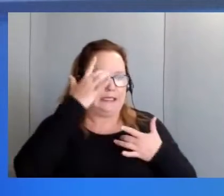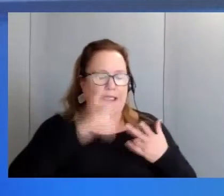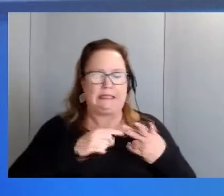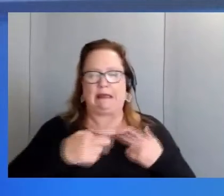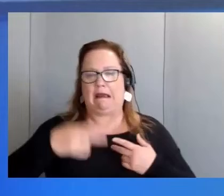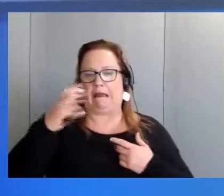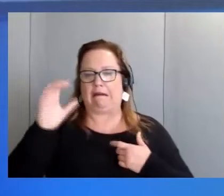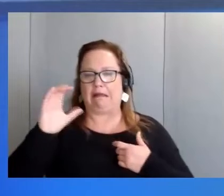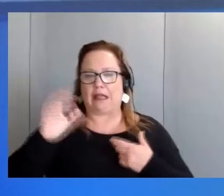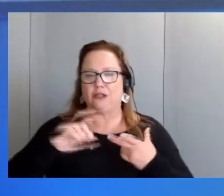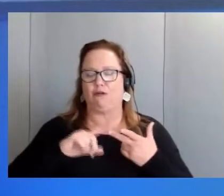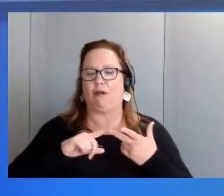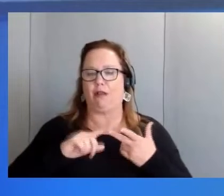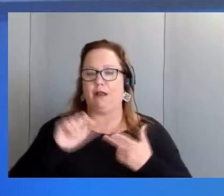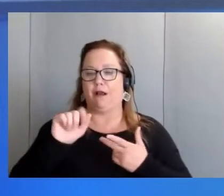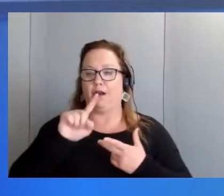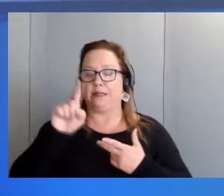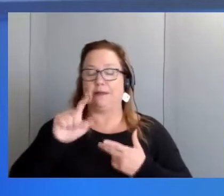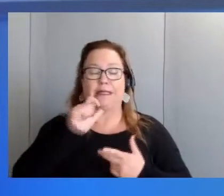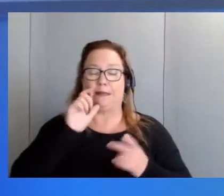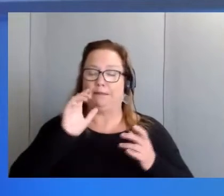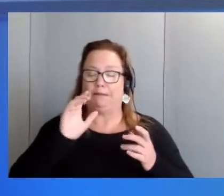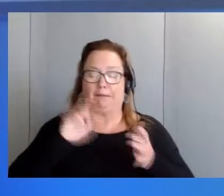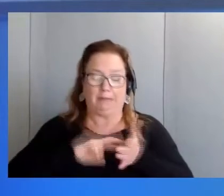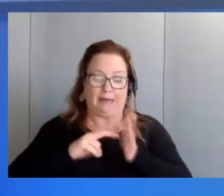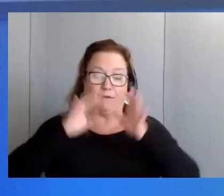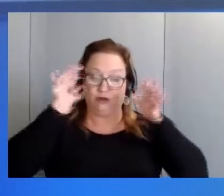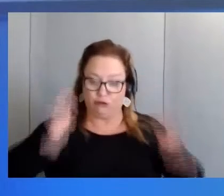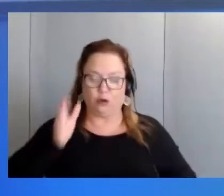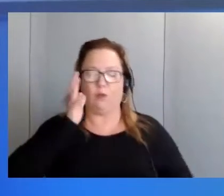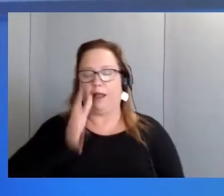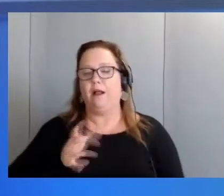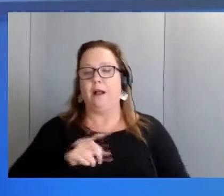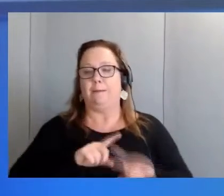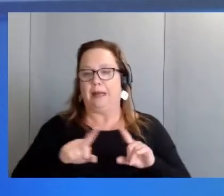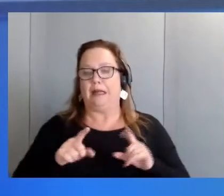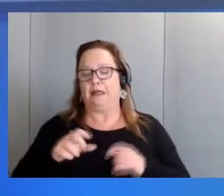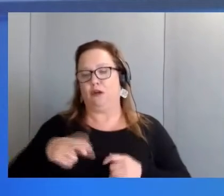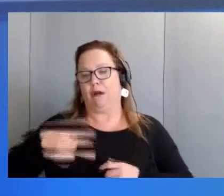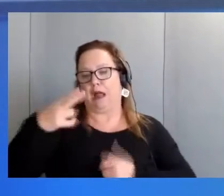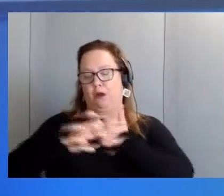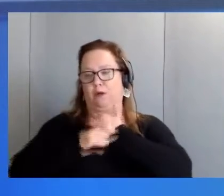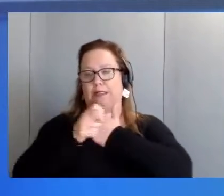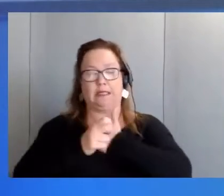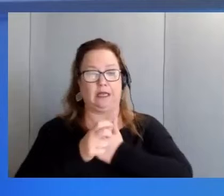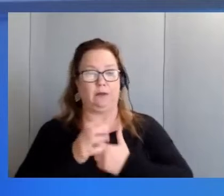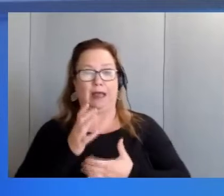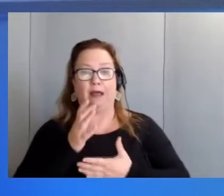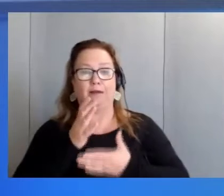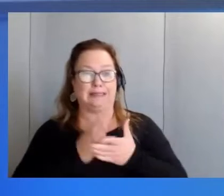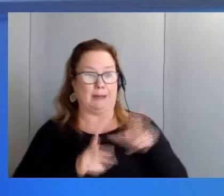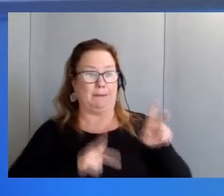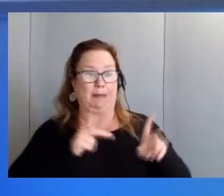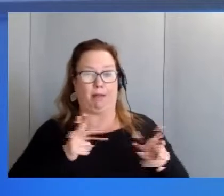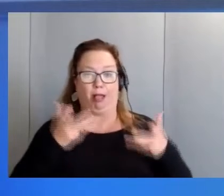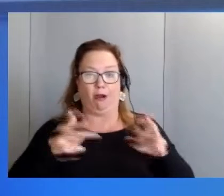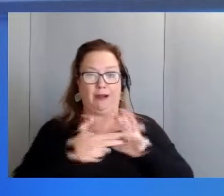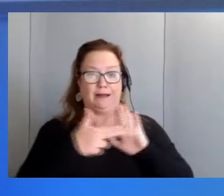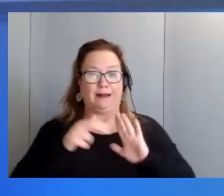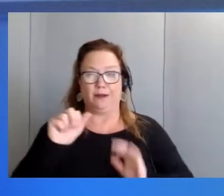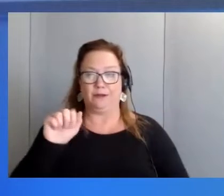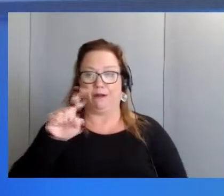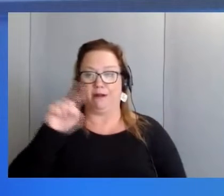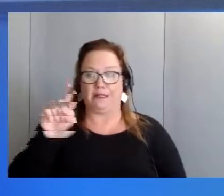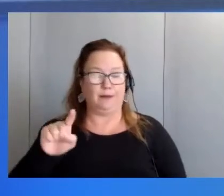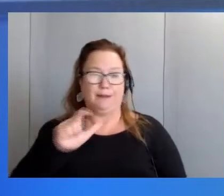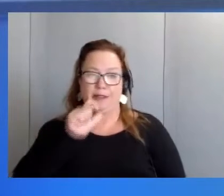and things. So it doesn't mean you're destined for it. And we see a lot of people with Alzheimer's who don't have a family history. So it's very